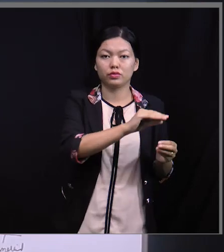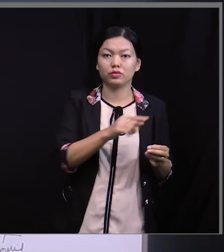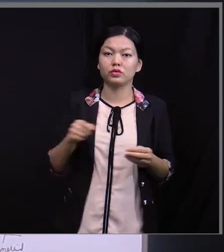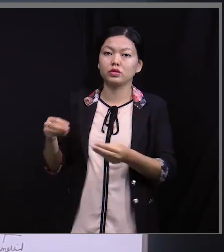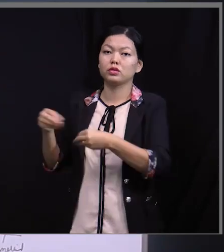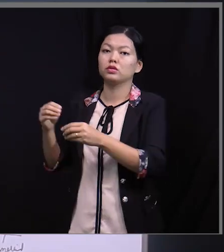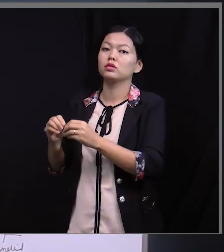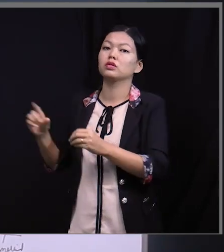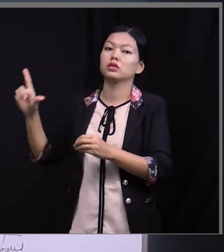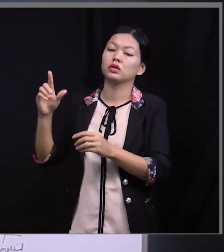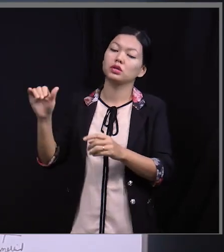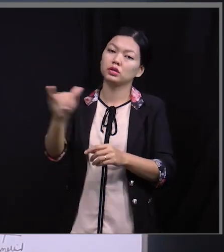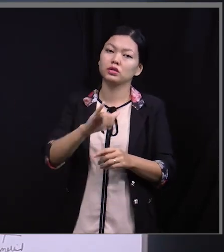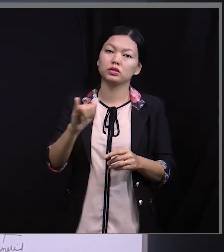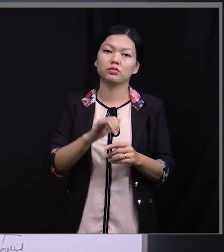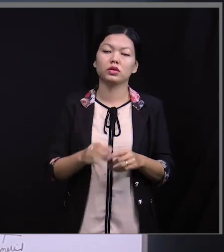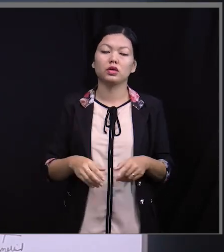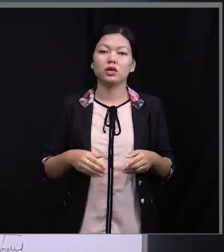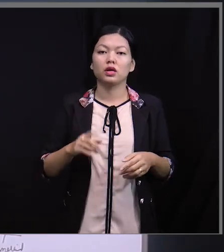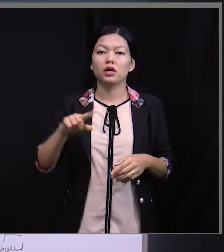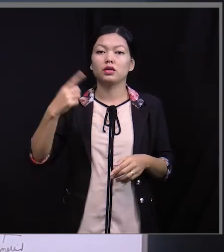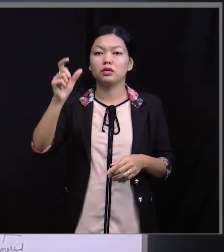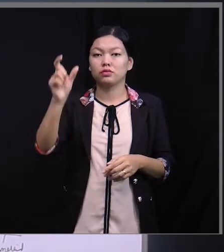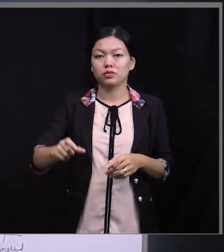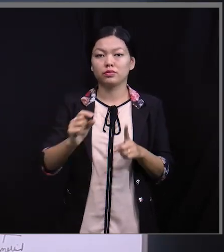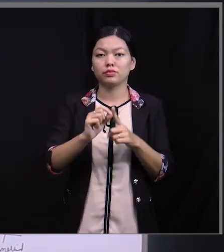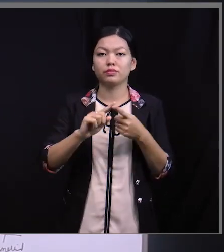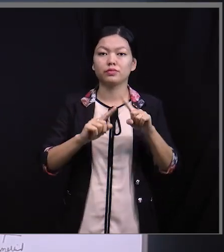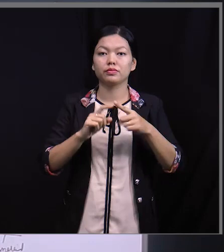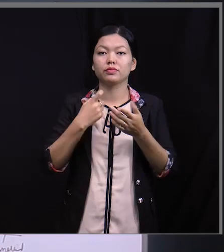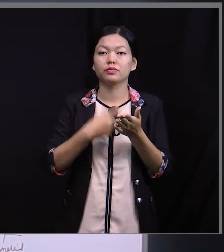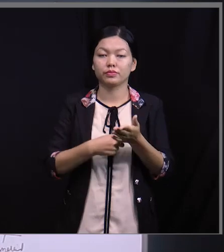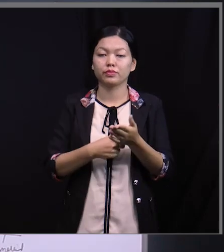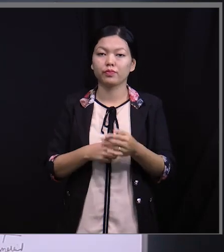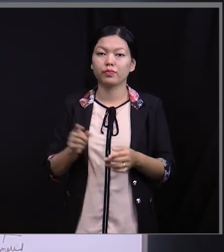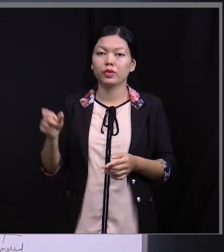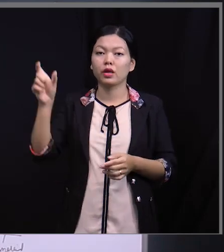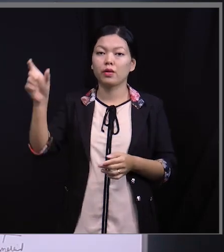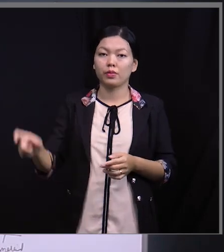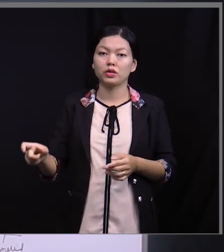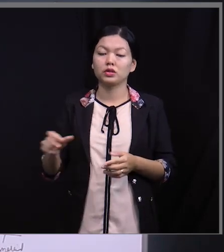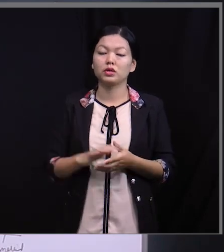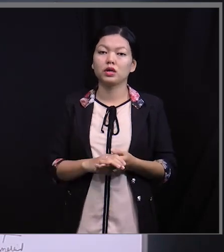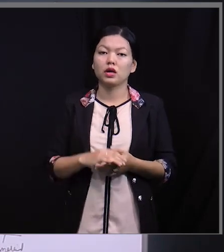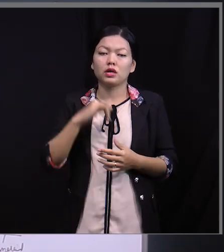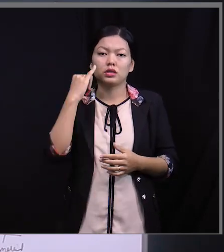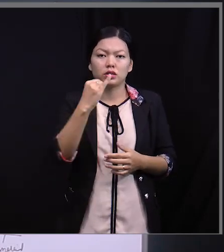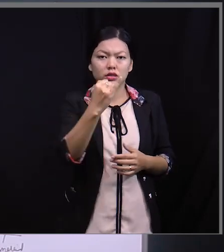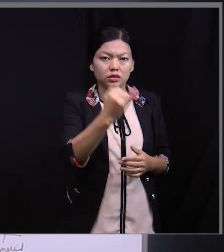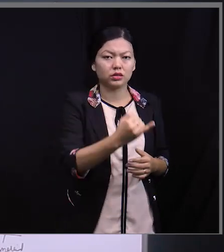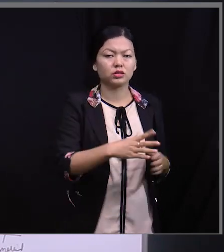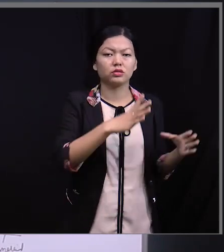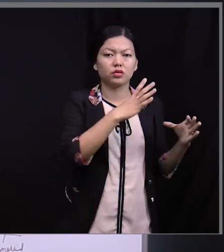defined entrepreneur as a person who seeks for opportunities, searches for it, responds to it, and exploits